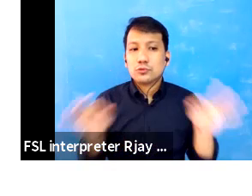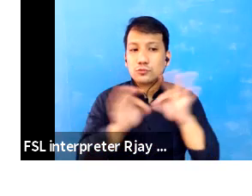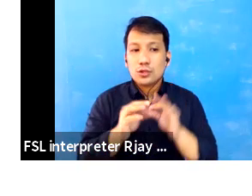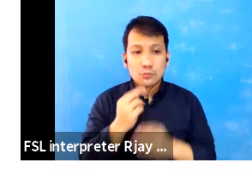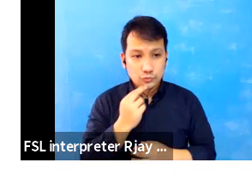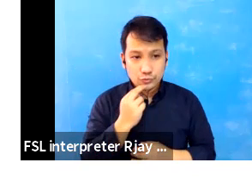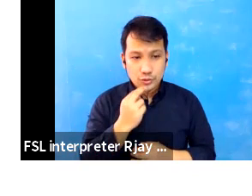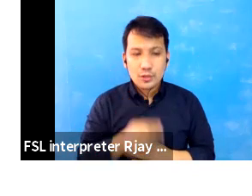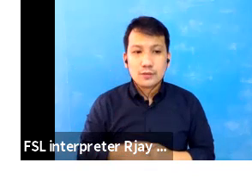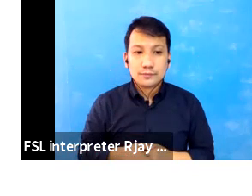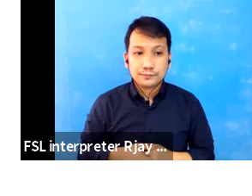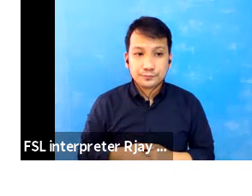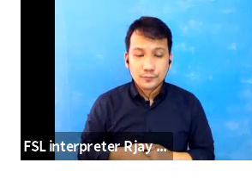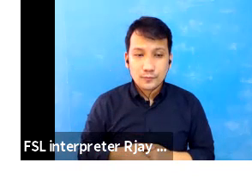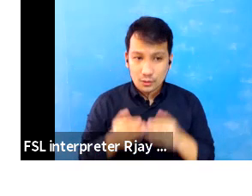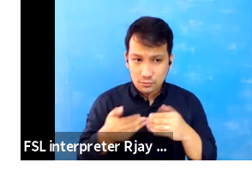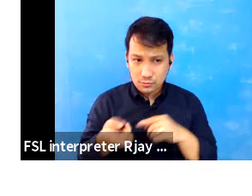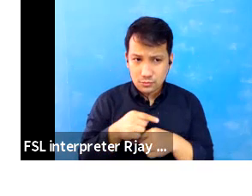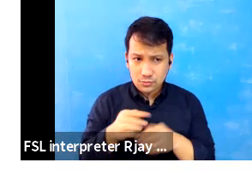nutrition. So from